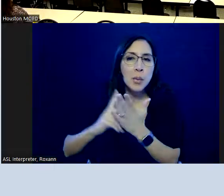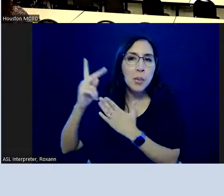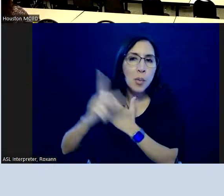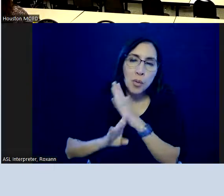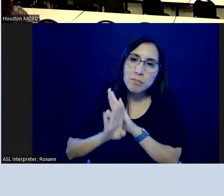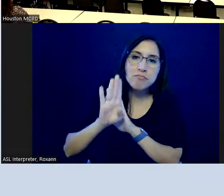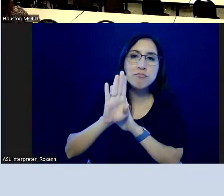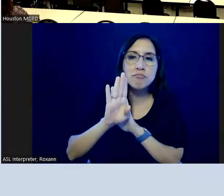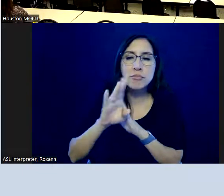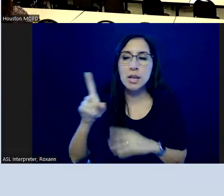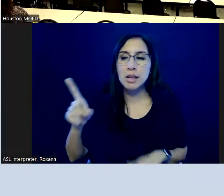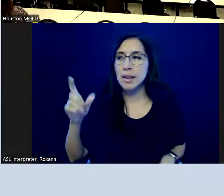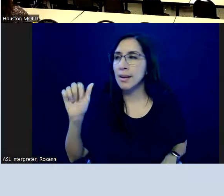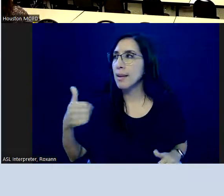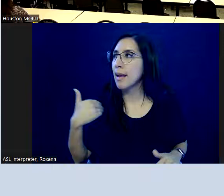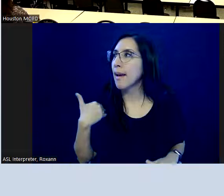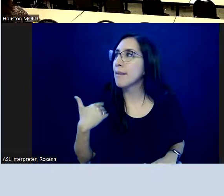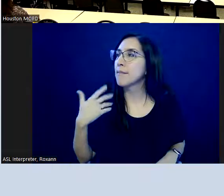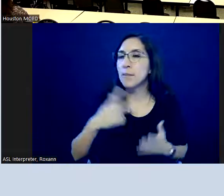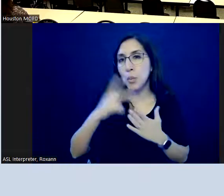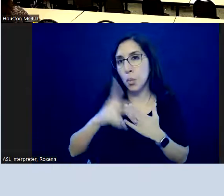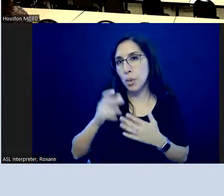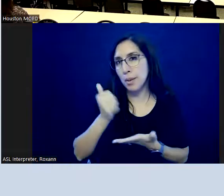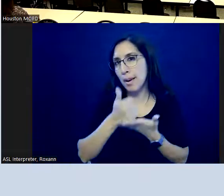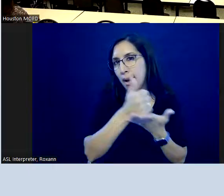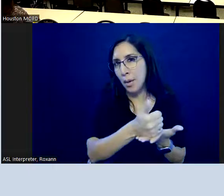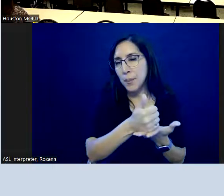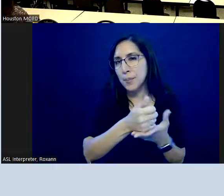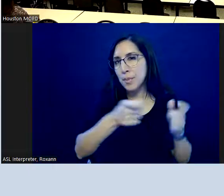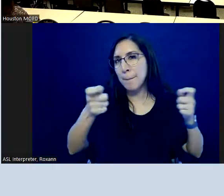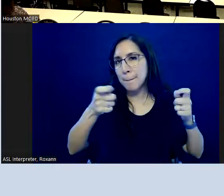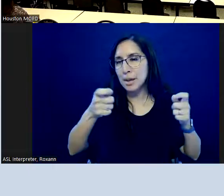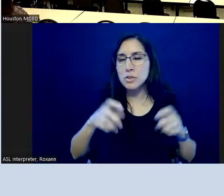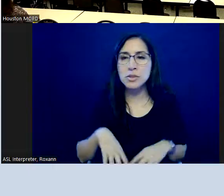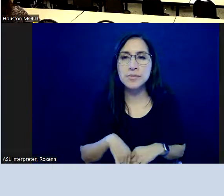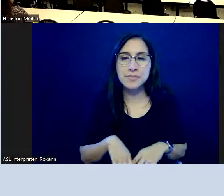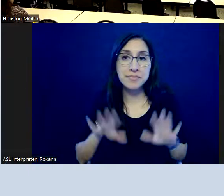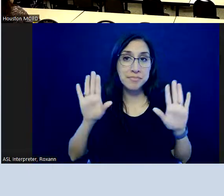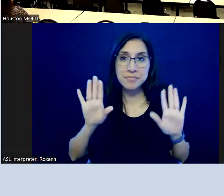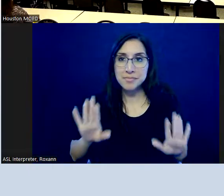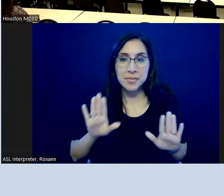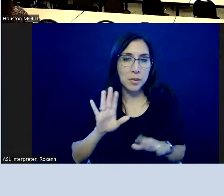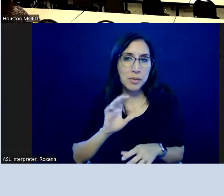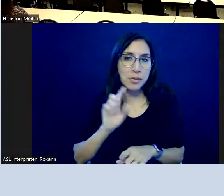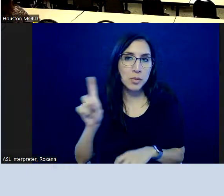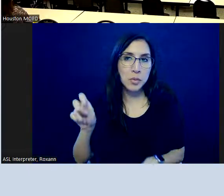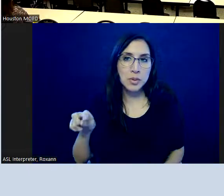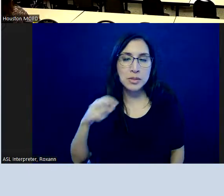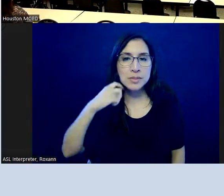ERG, they can have a program to help them manage that. Great question.